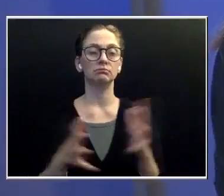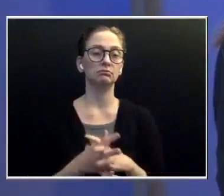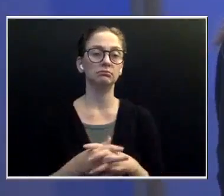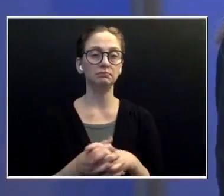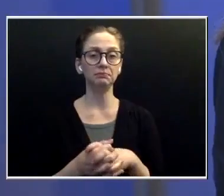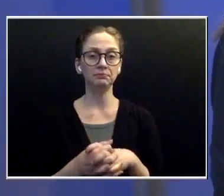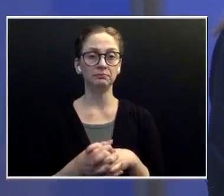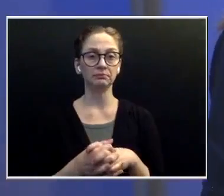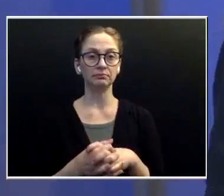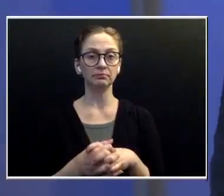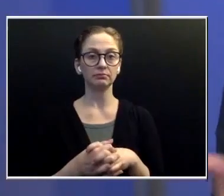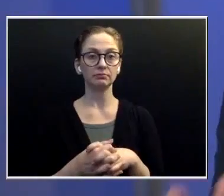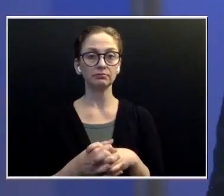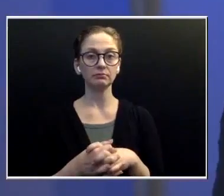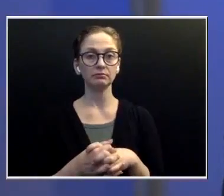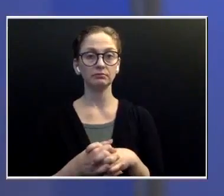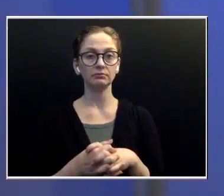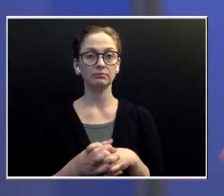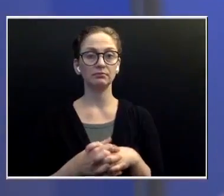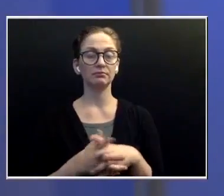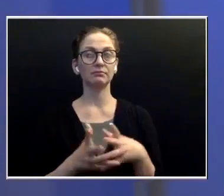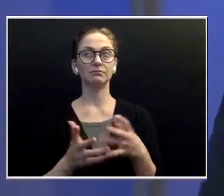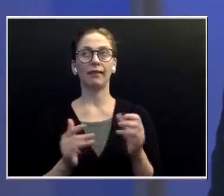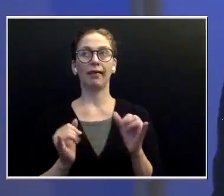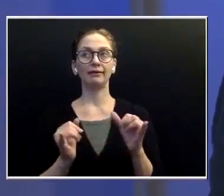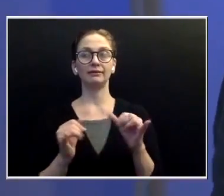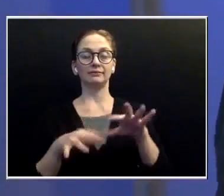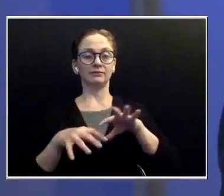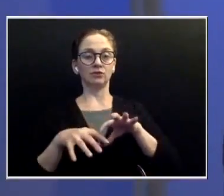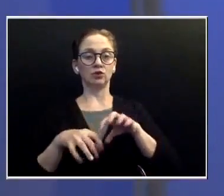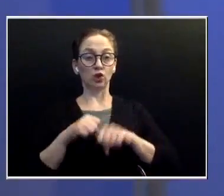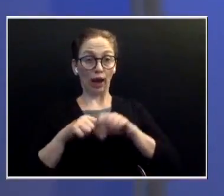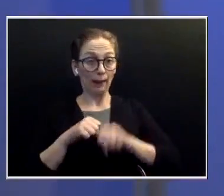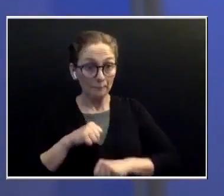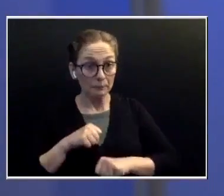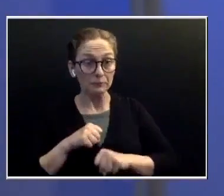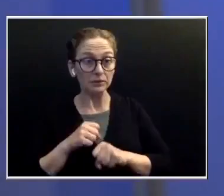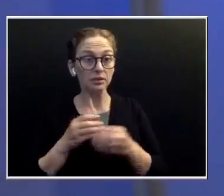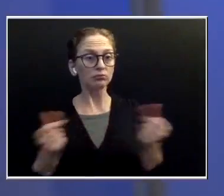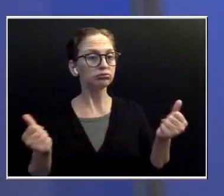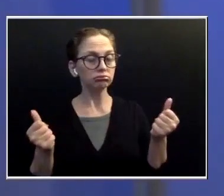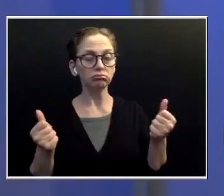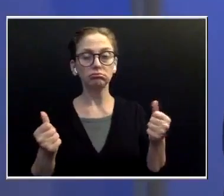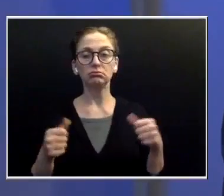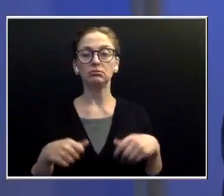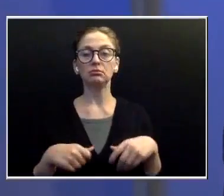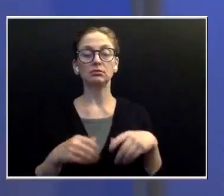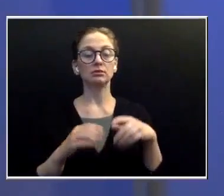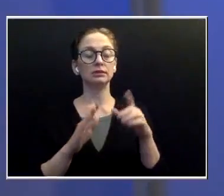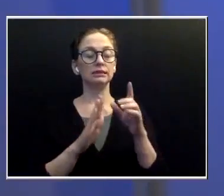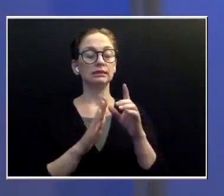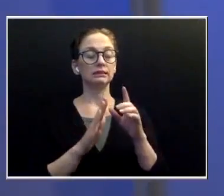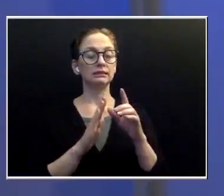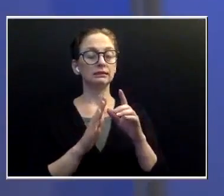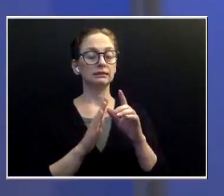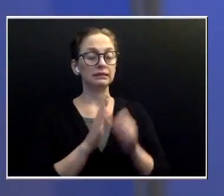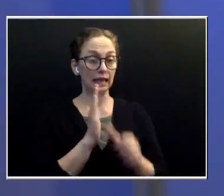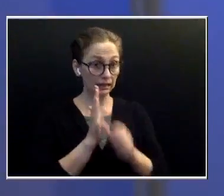not having cramps, not having diarrhea, not having that. And it